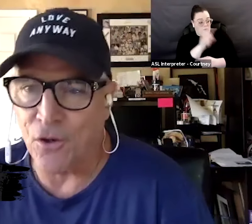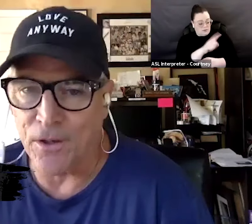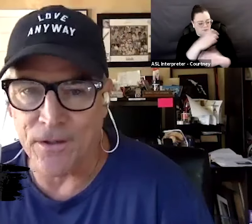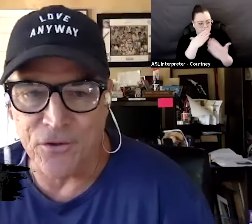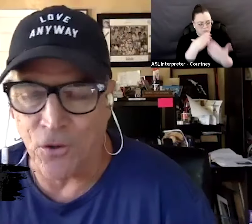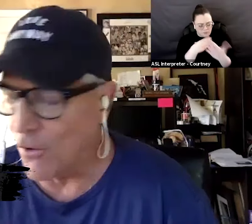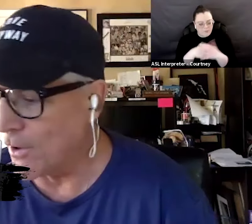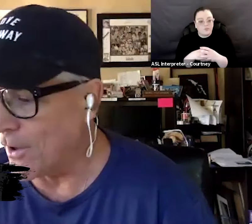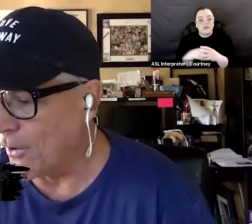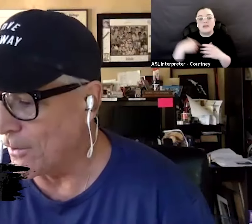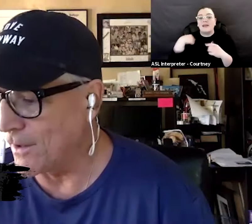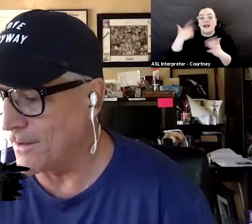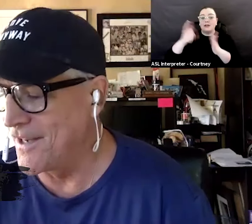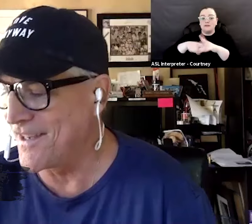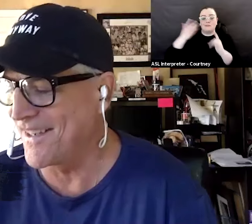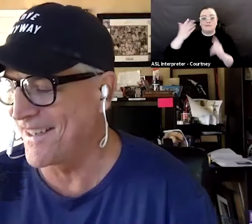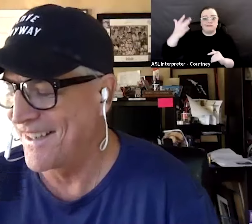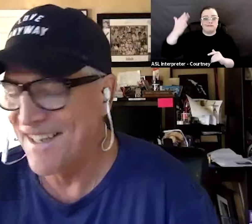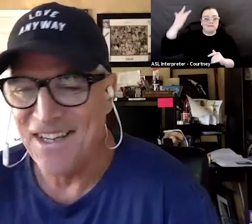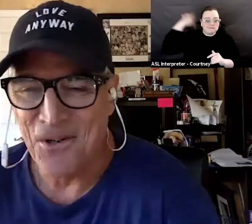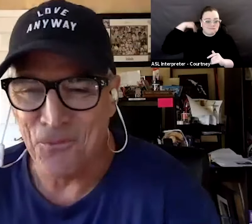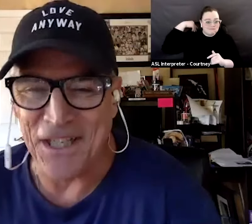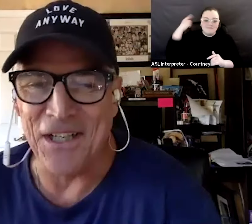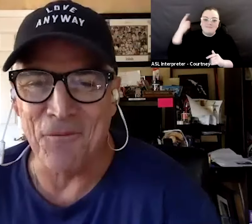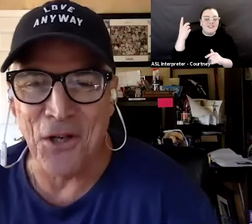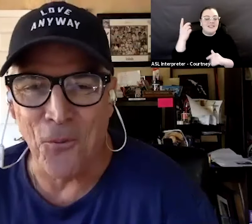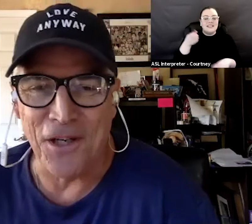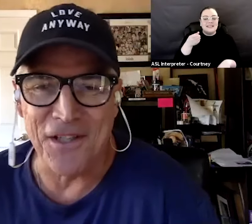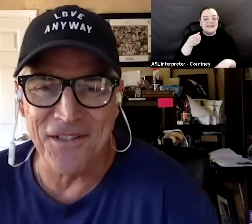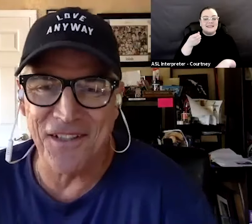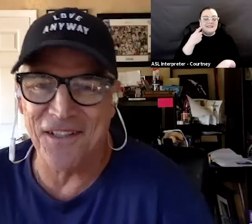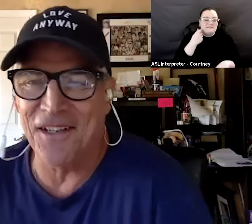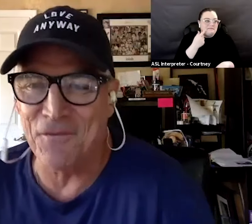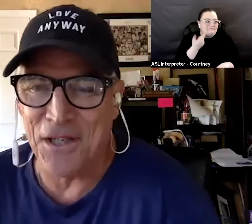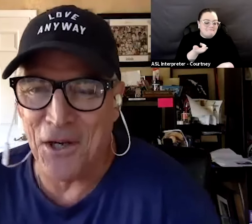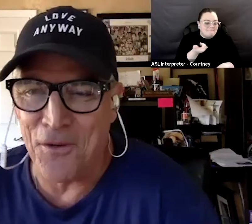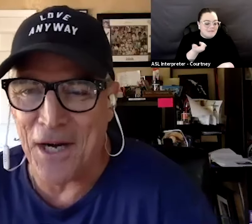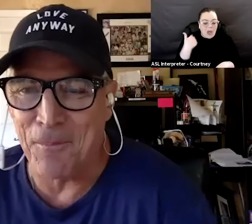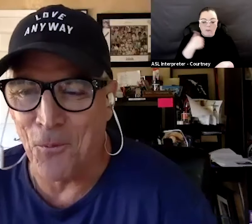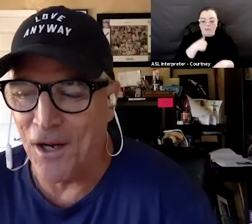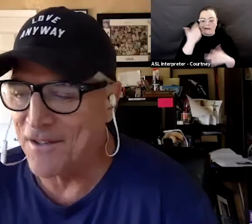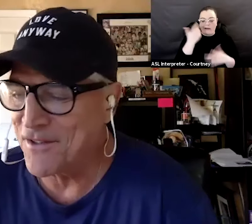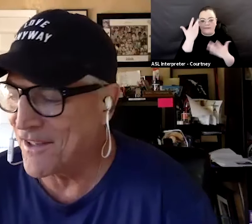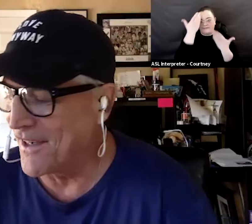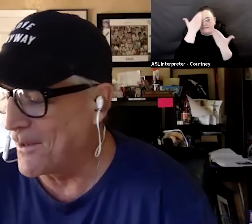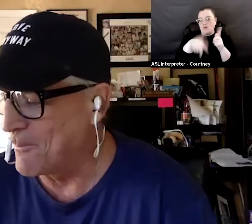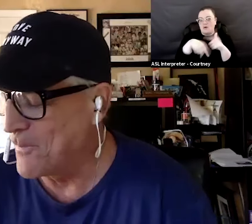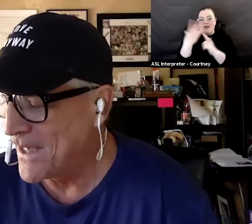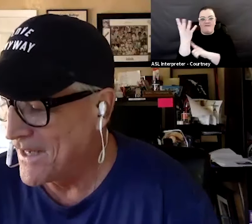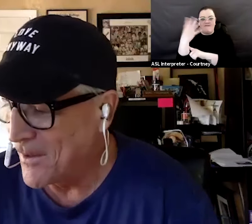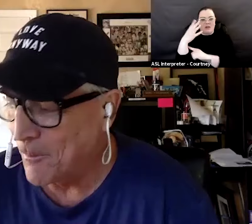I started so long ago that we didn't even know what a video camera was.